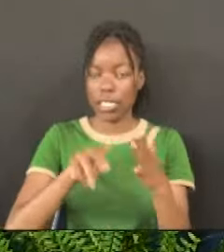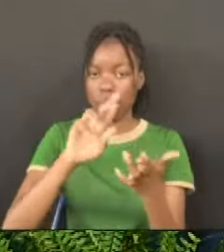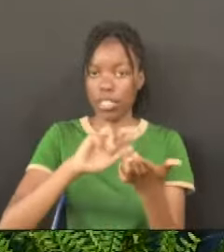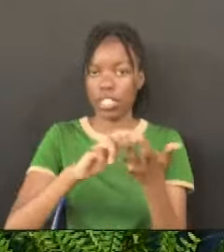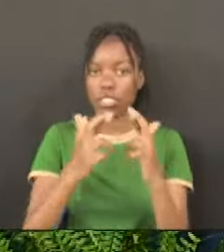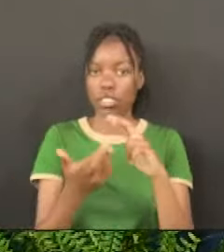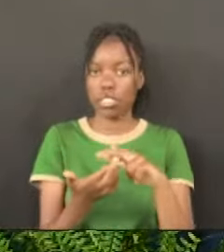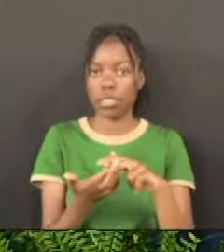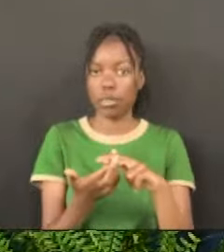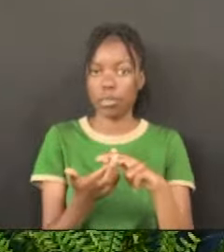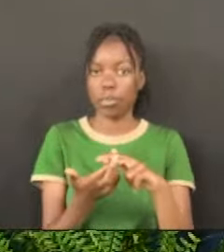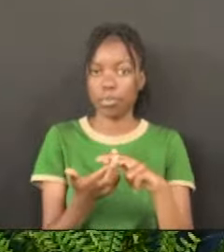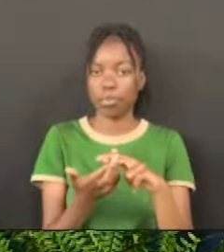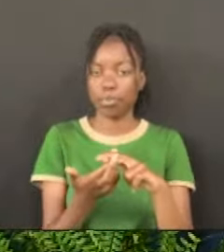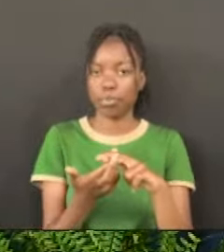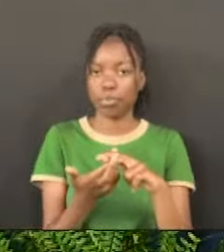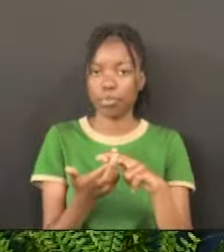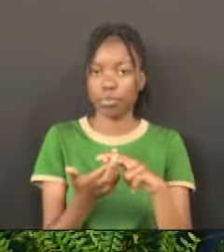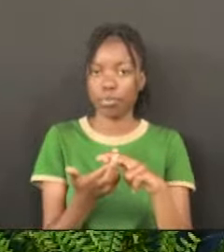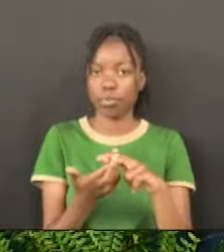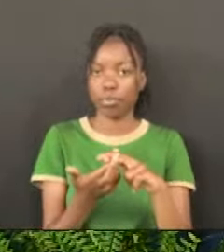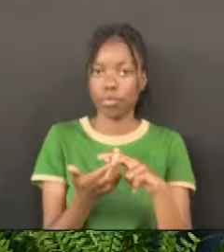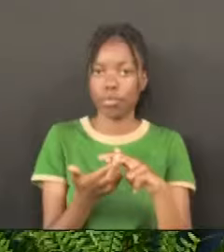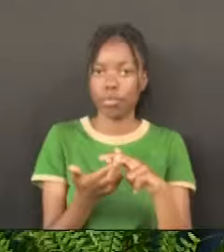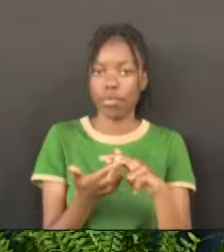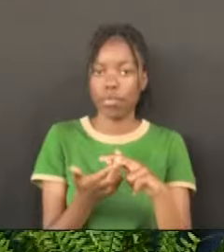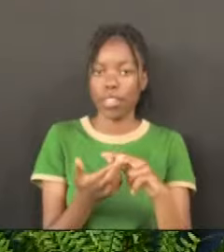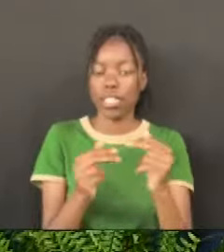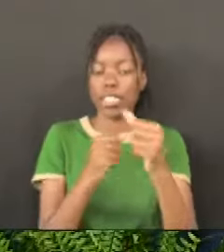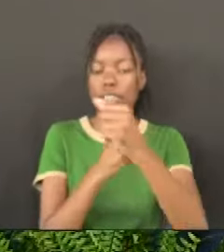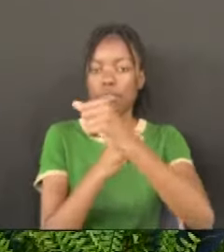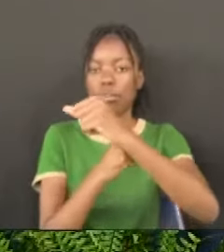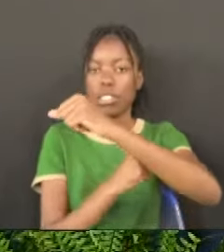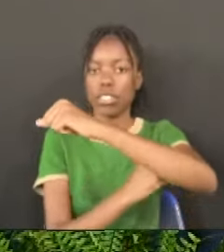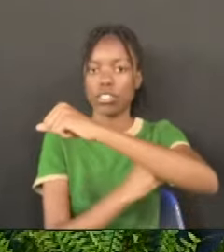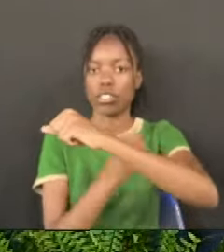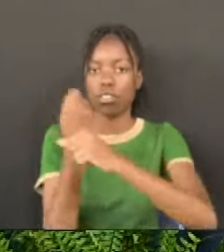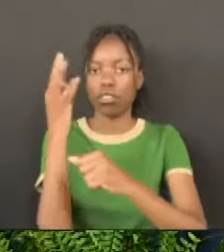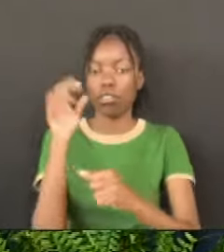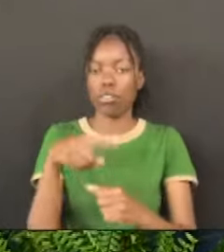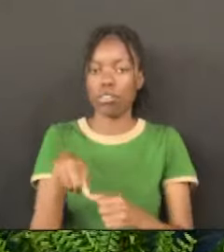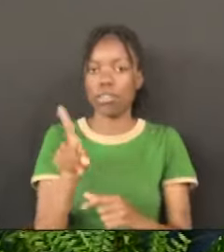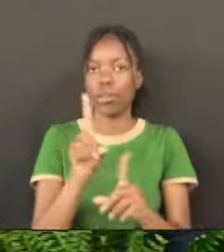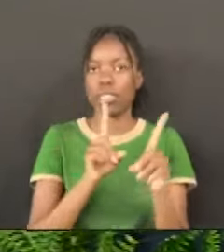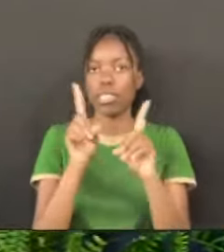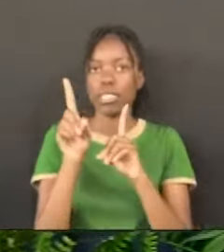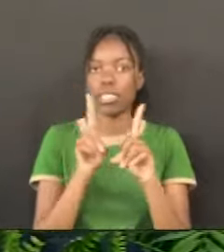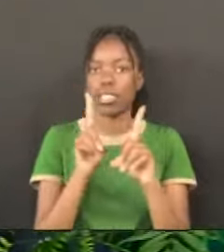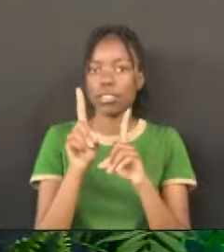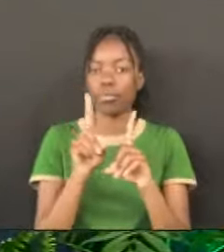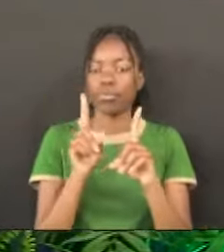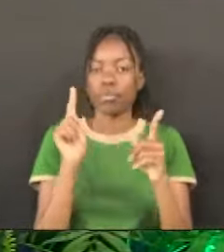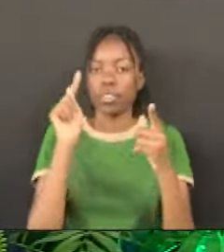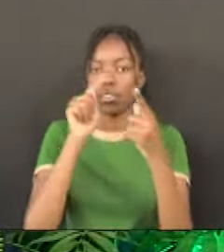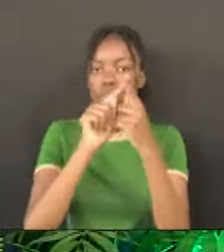relationship, or rather relationship, is the foundation of our journey to